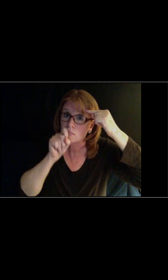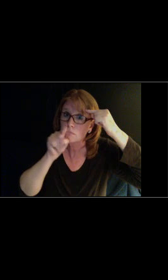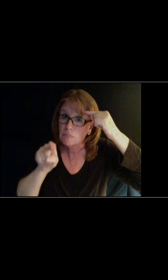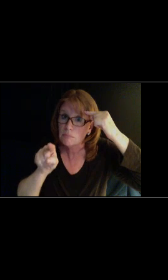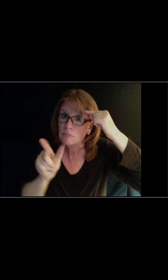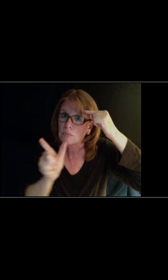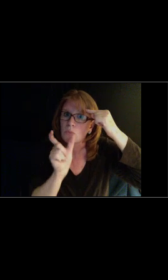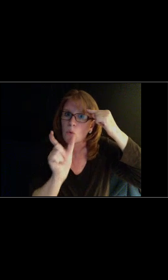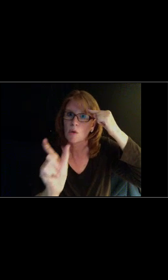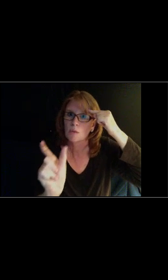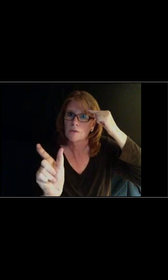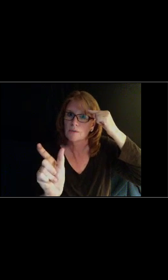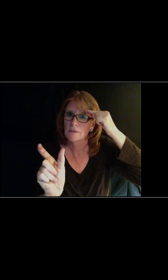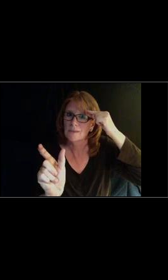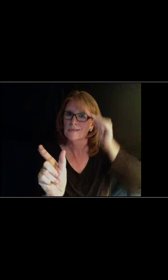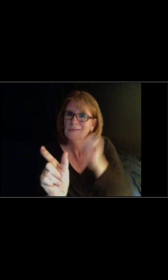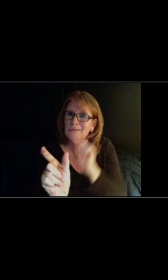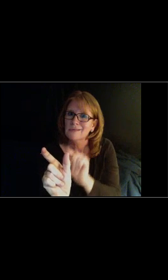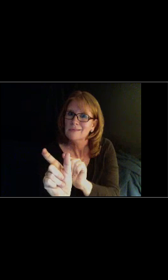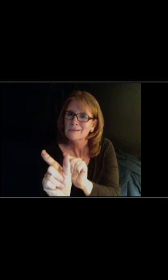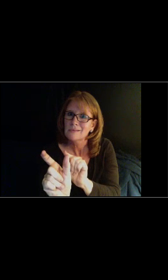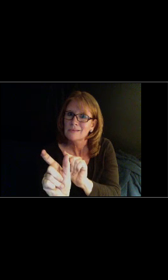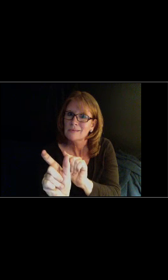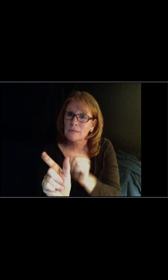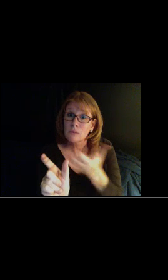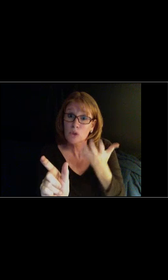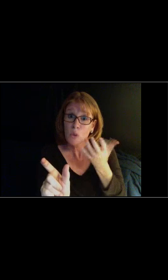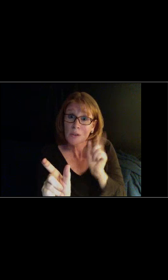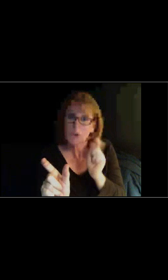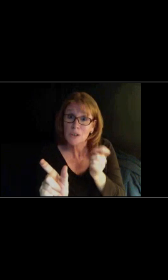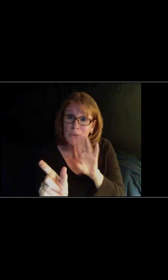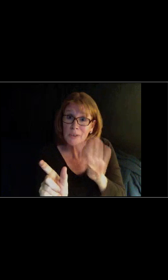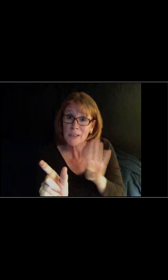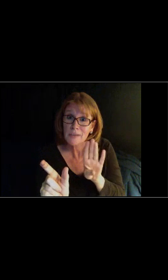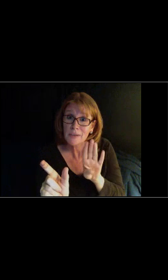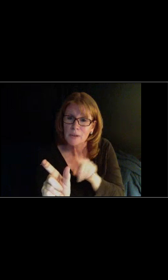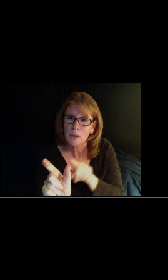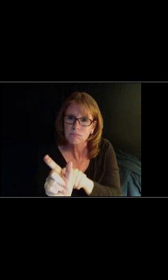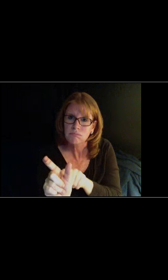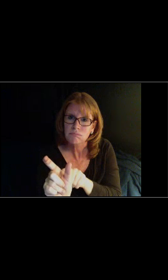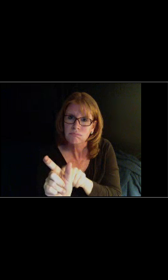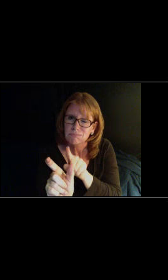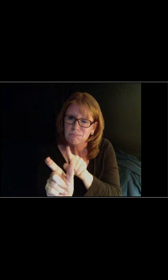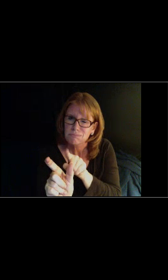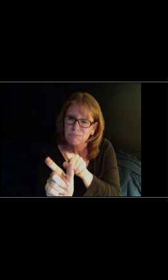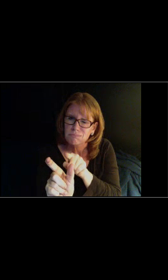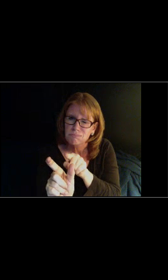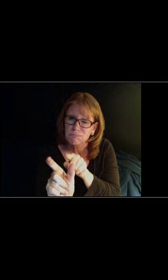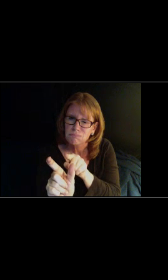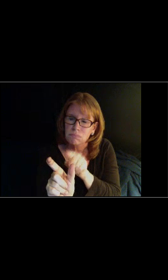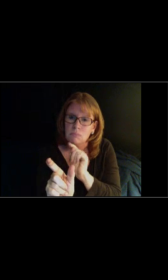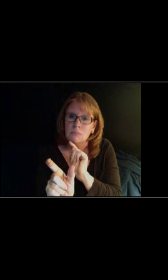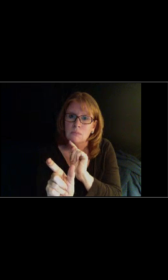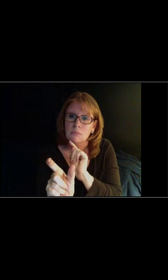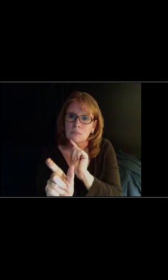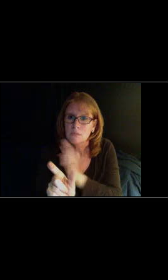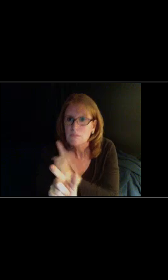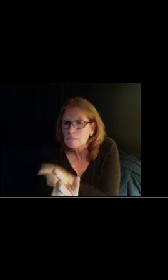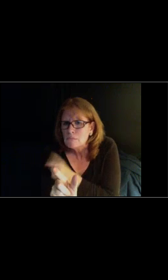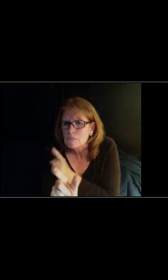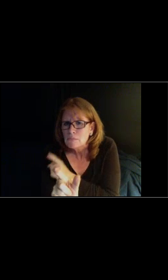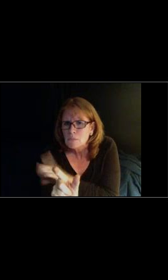about things can affect the words that we use, how we talk about these things. So